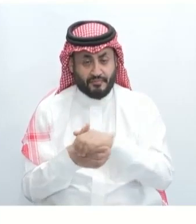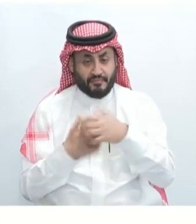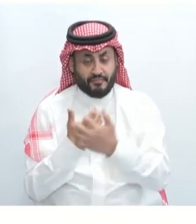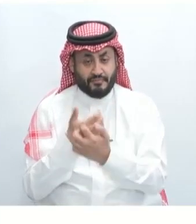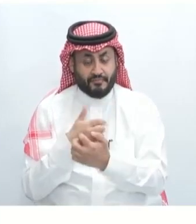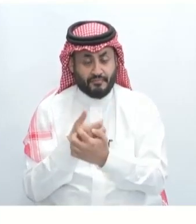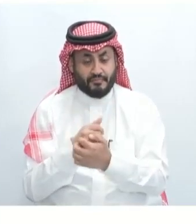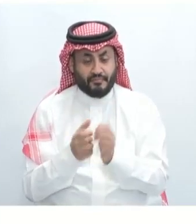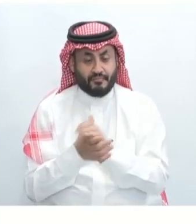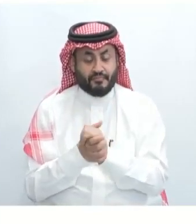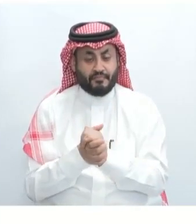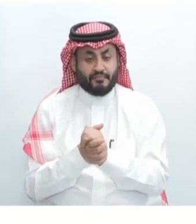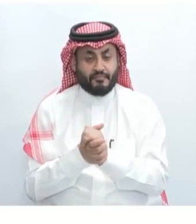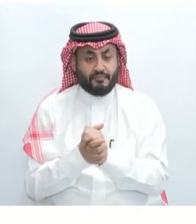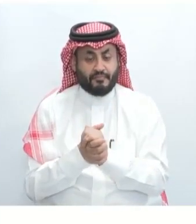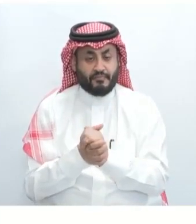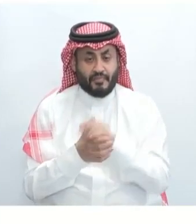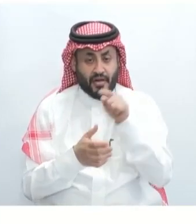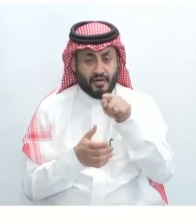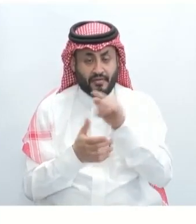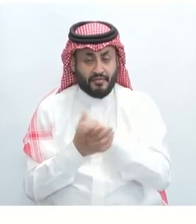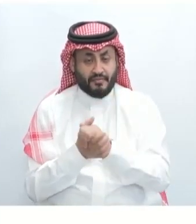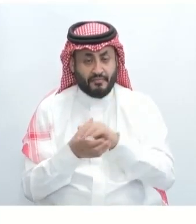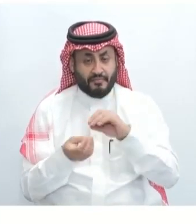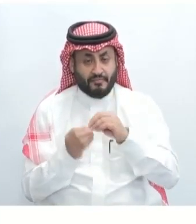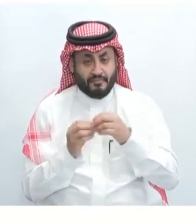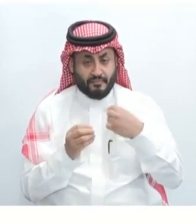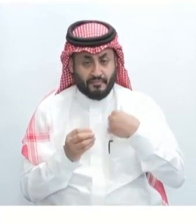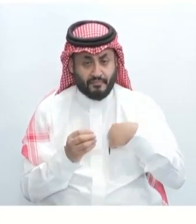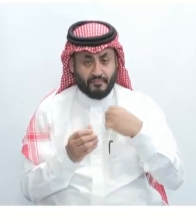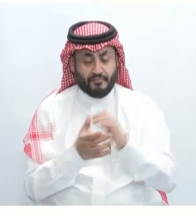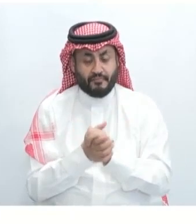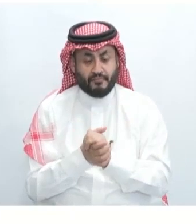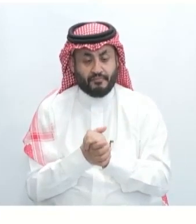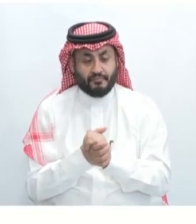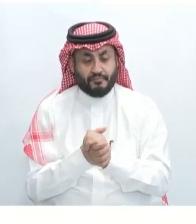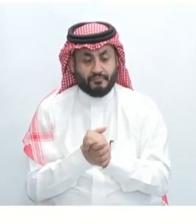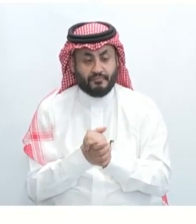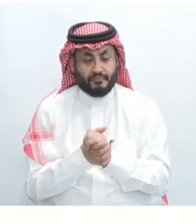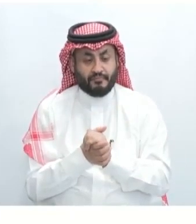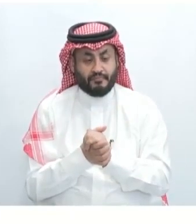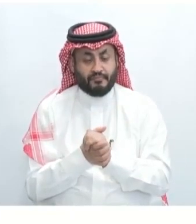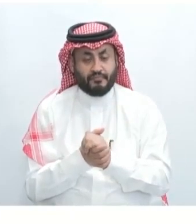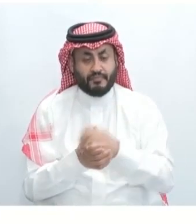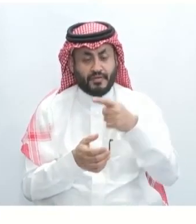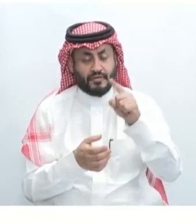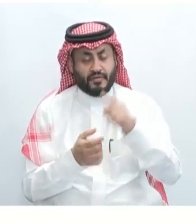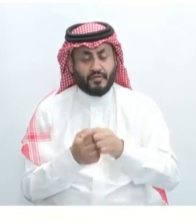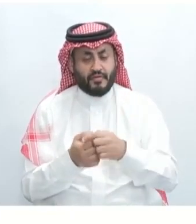they orange? Are they white? They